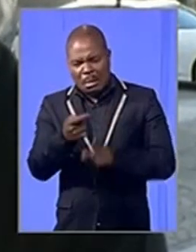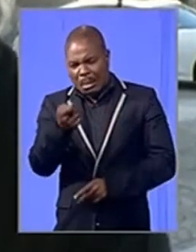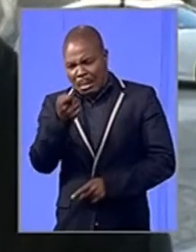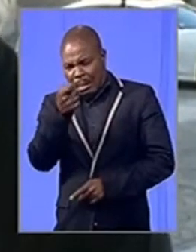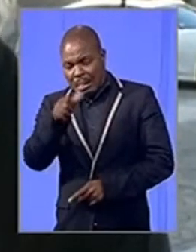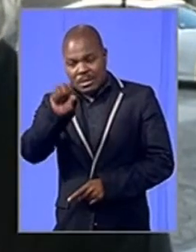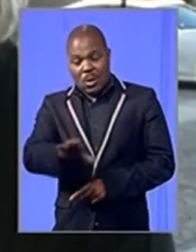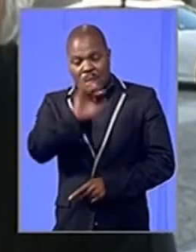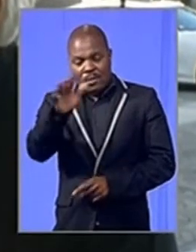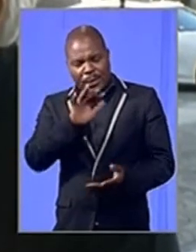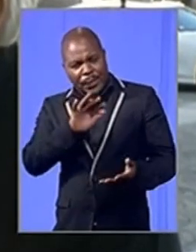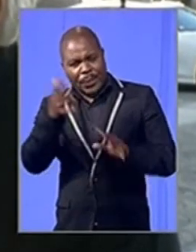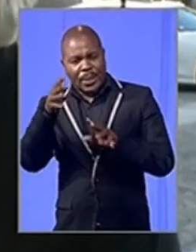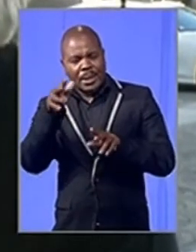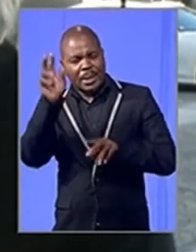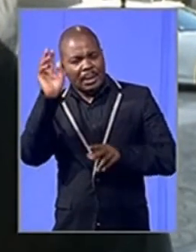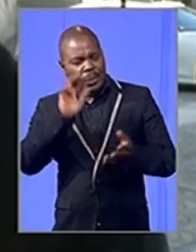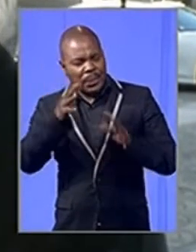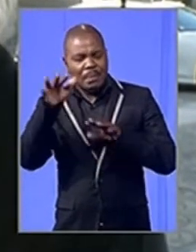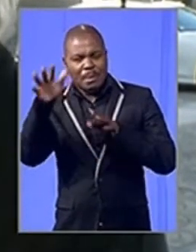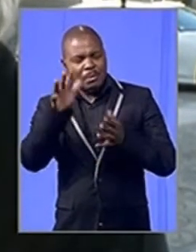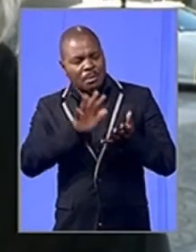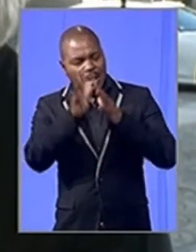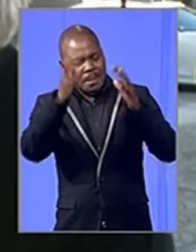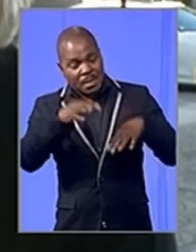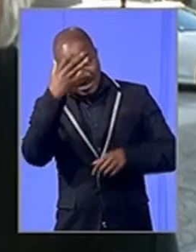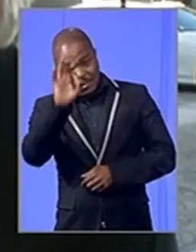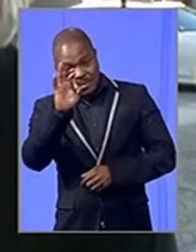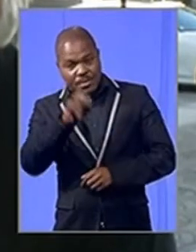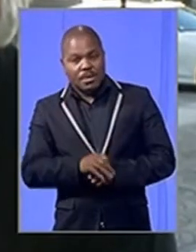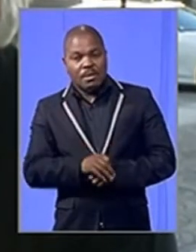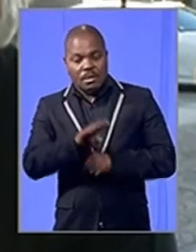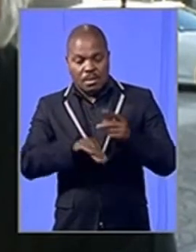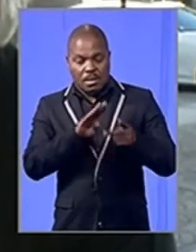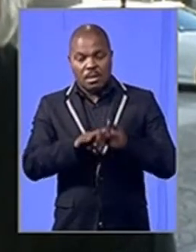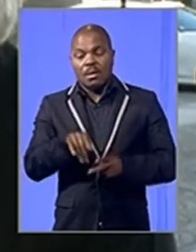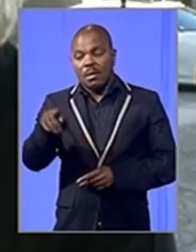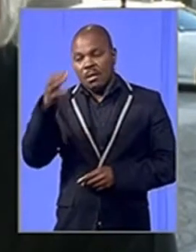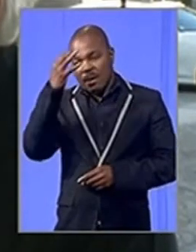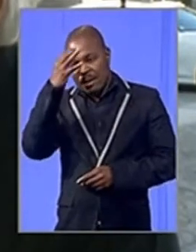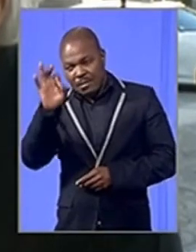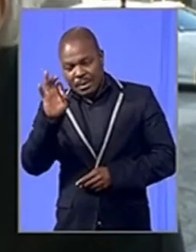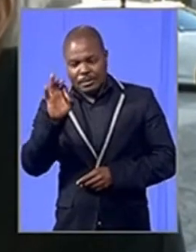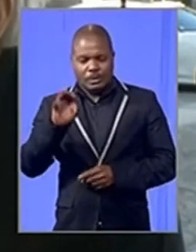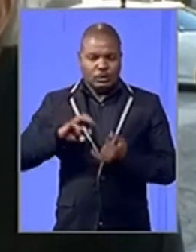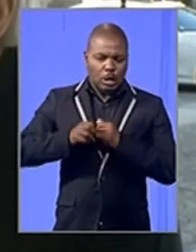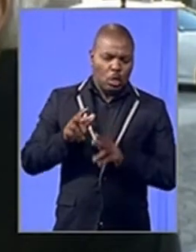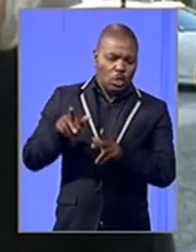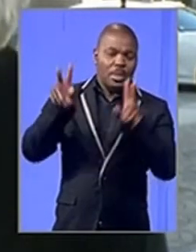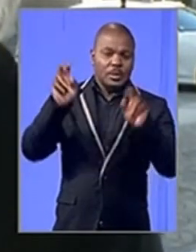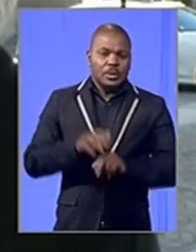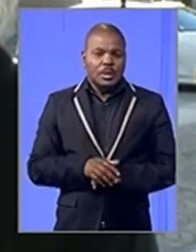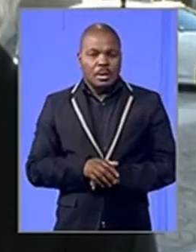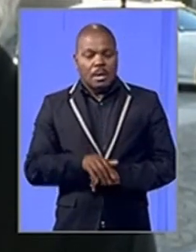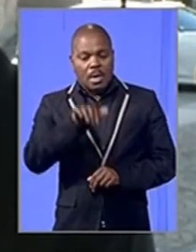insurgence in our country, insurrection happening that now the President is choosing to avoid. The ANC say the